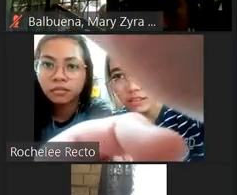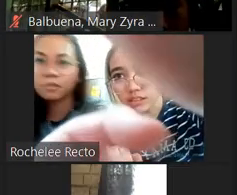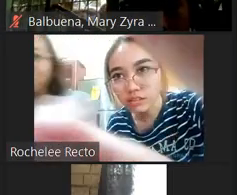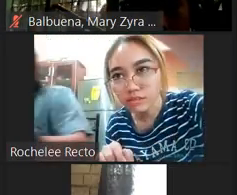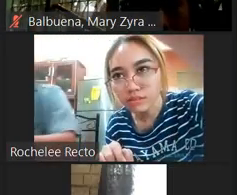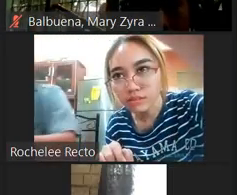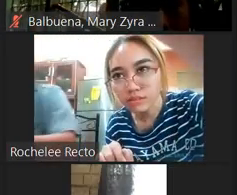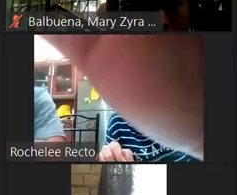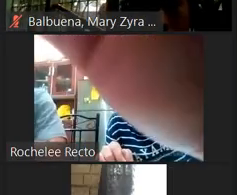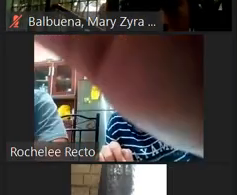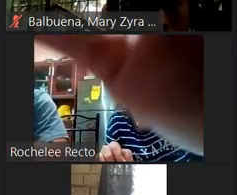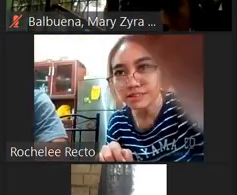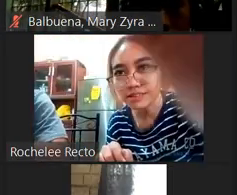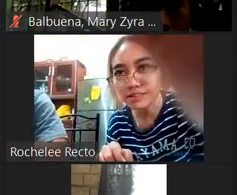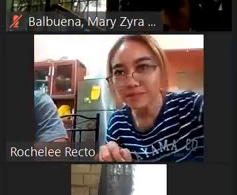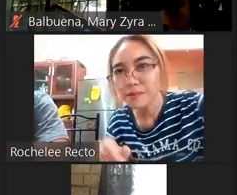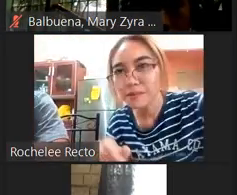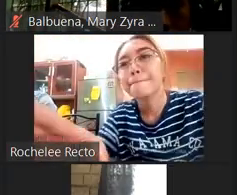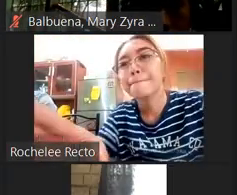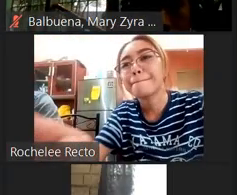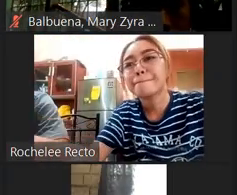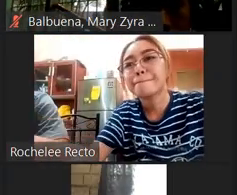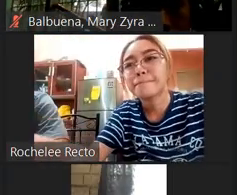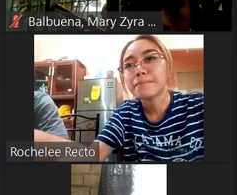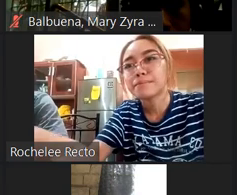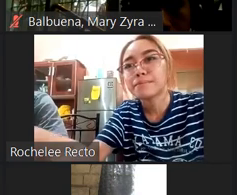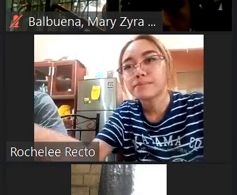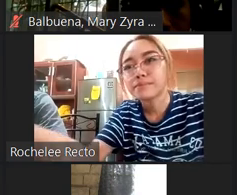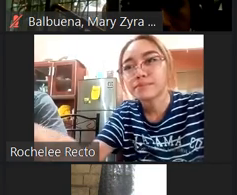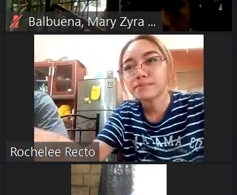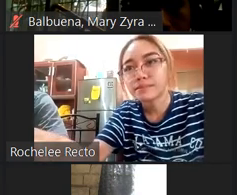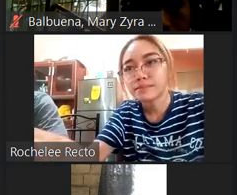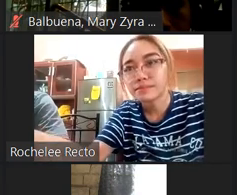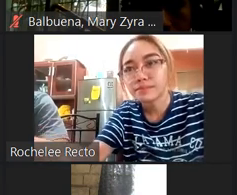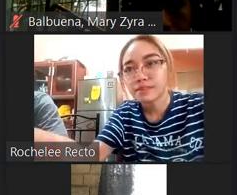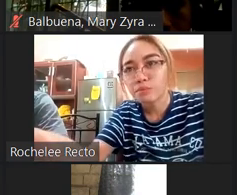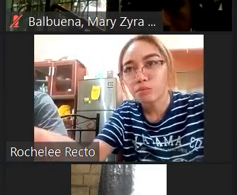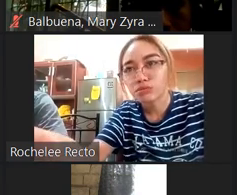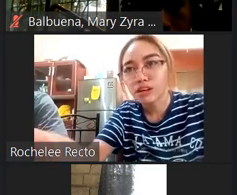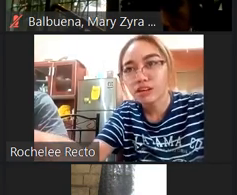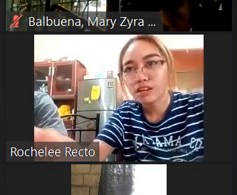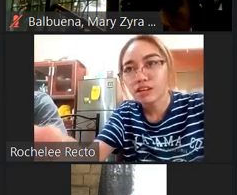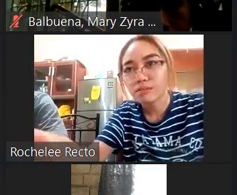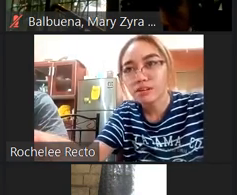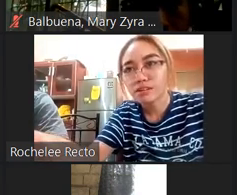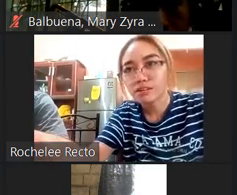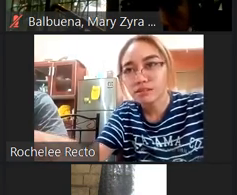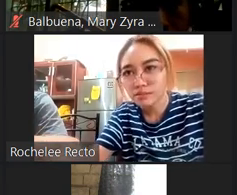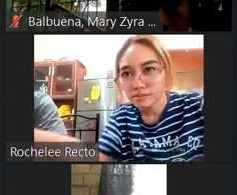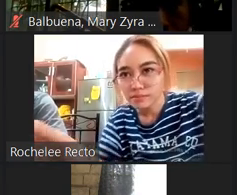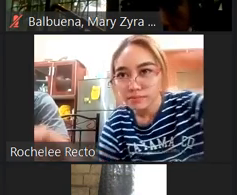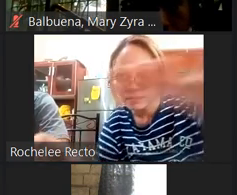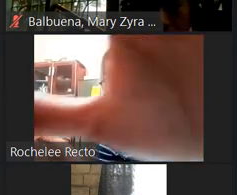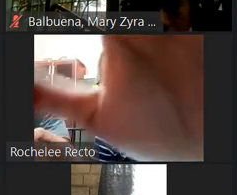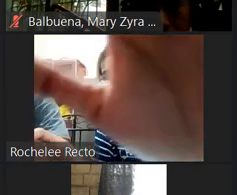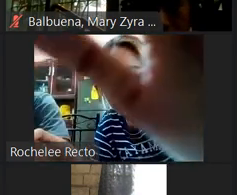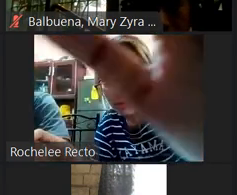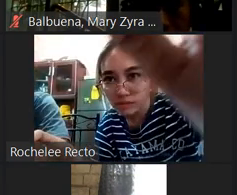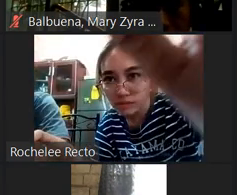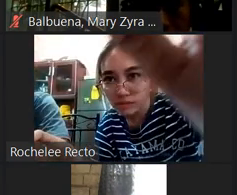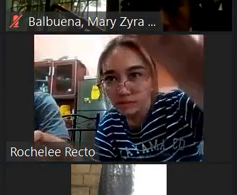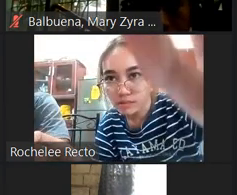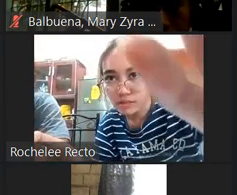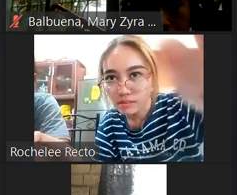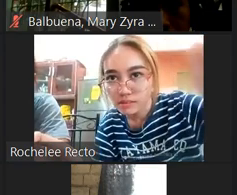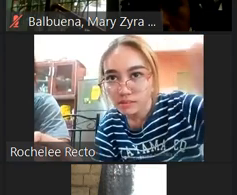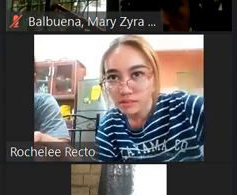any questions with regards to the discussions, please take note of it lang or remember it lang so